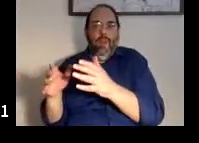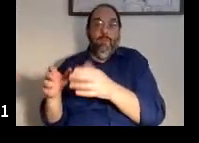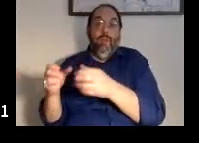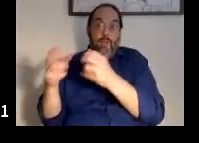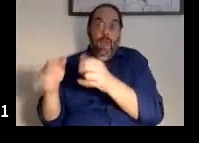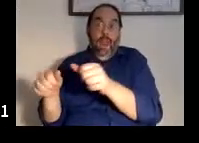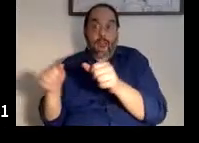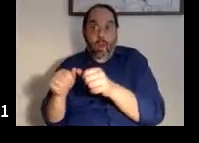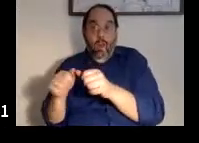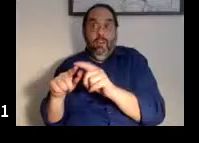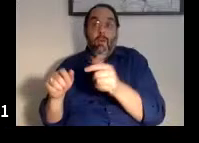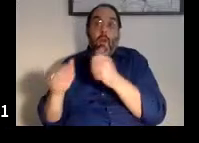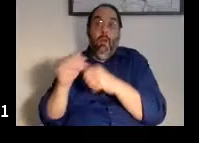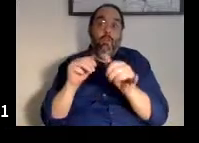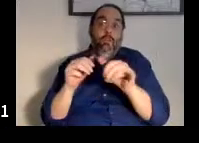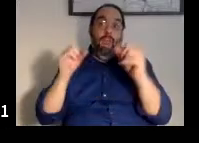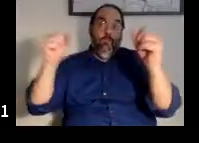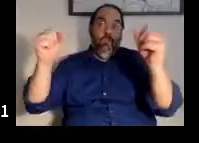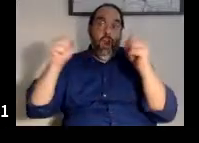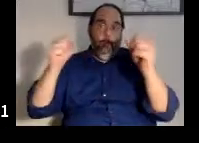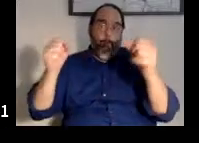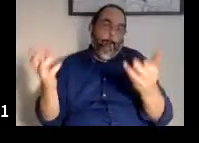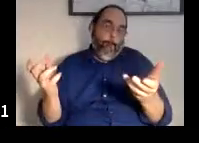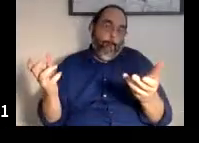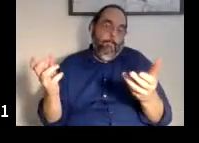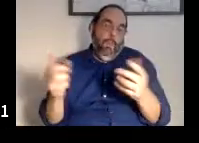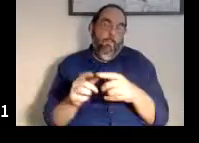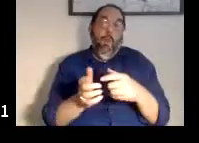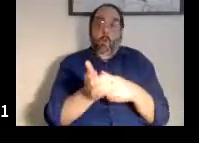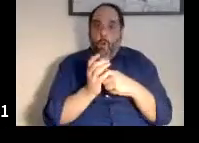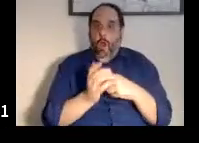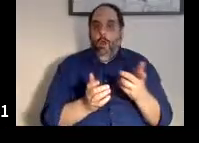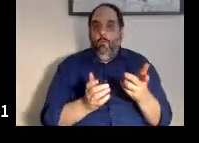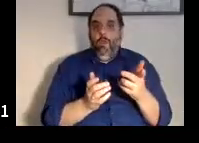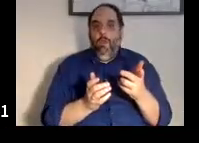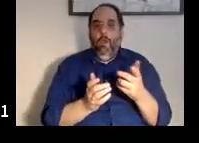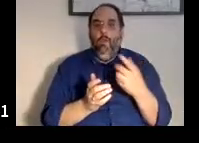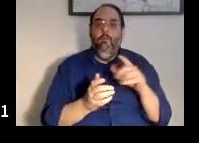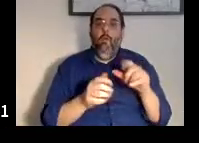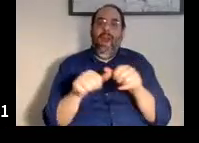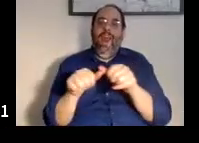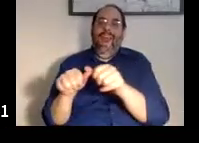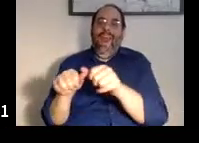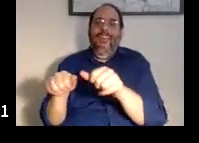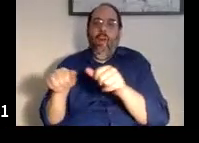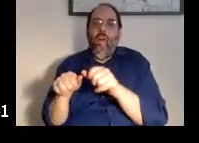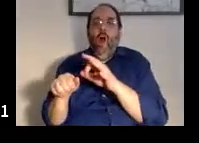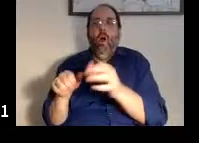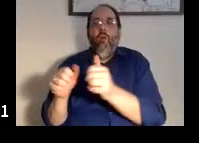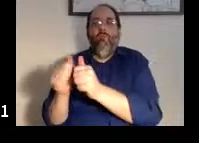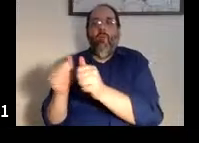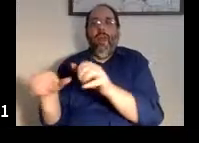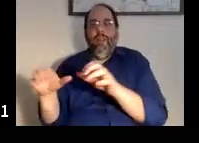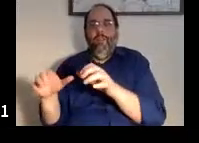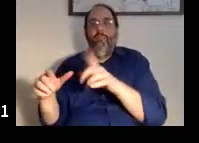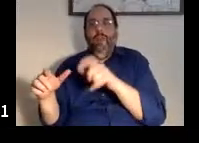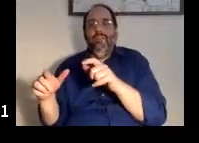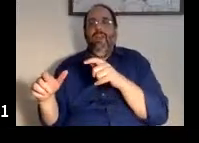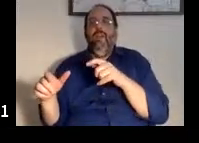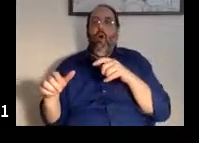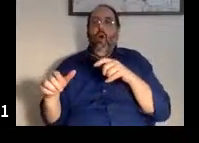same gymnasium. But the requirement for areas of sport activity is a route to the